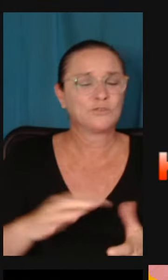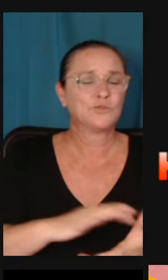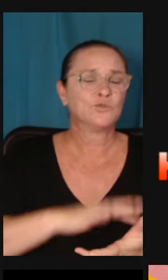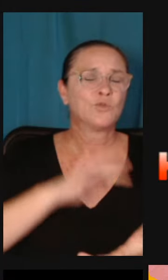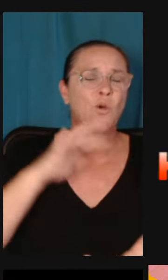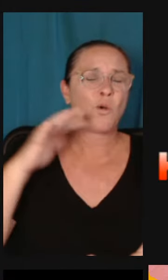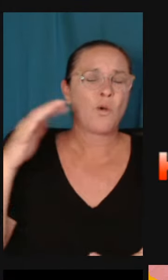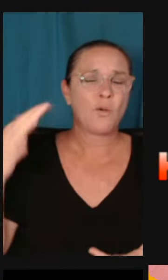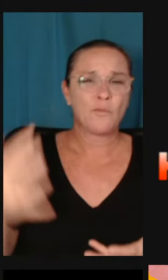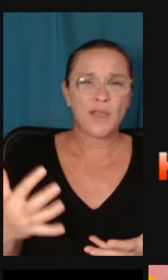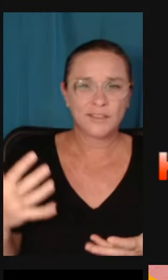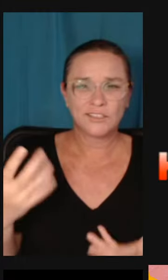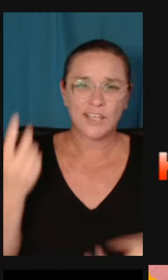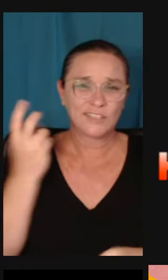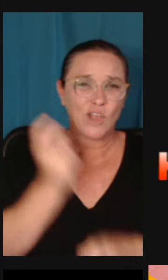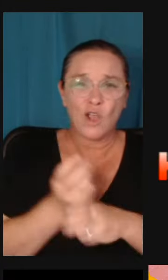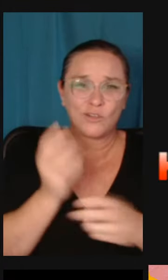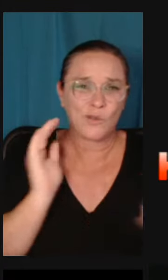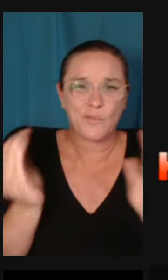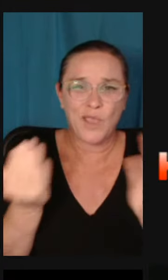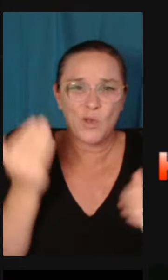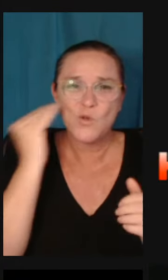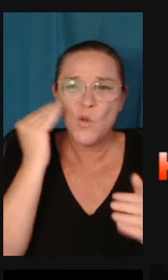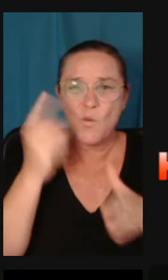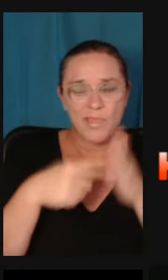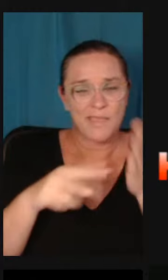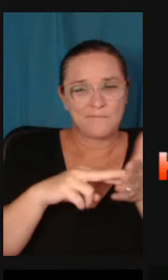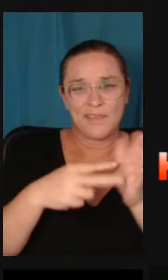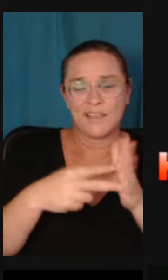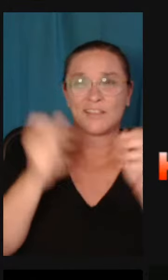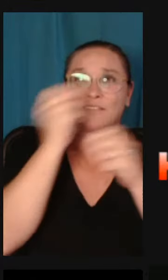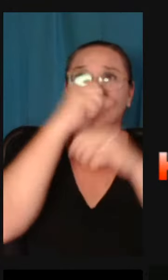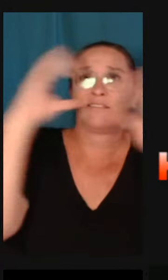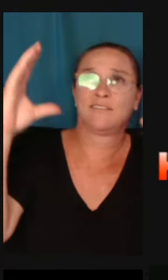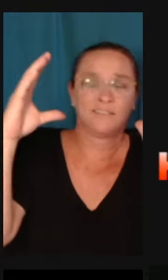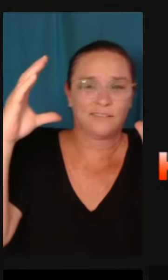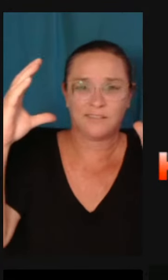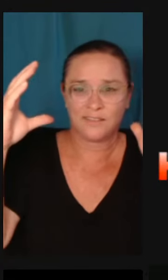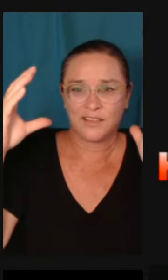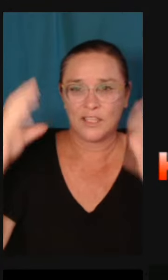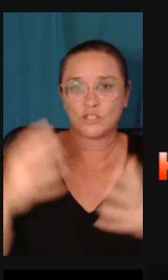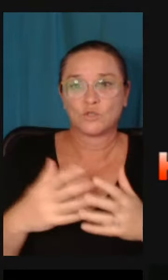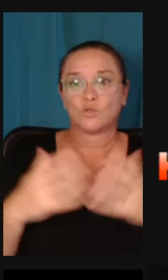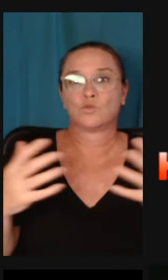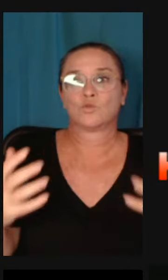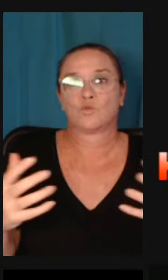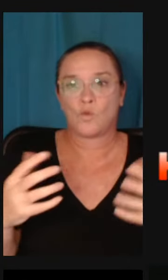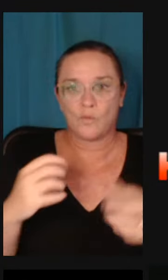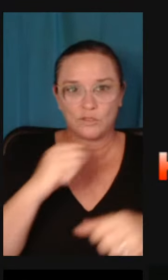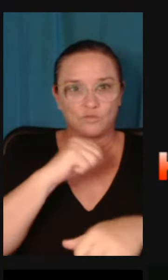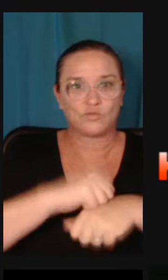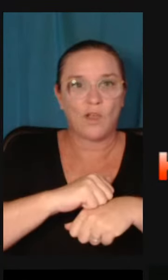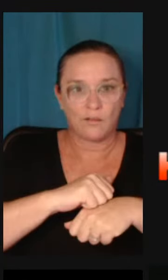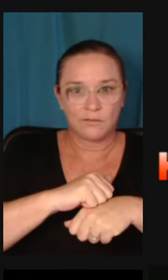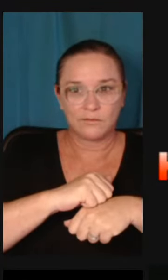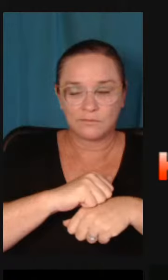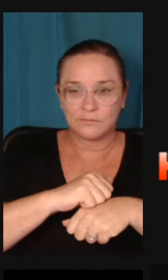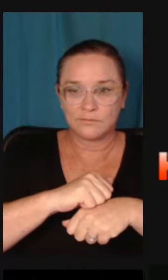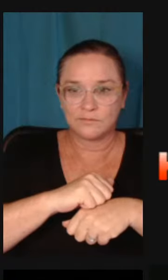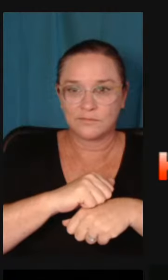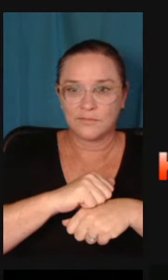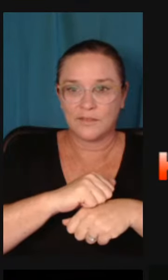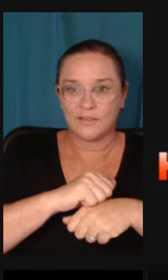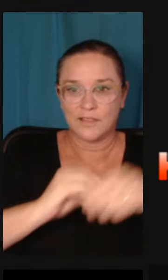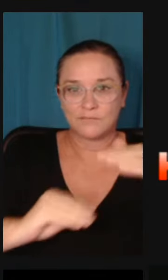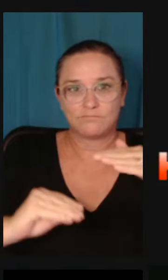that mean anything to anyone, honestly. Just a massive amount of rock that's filled in the pit that used